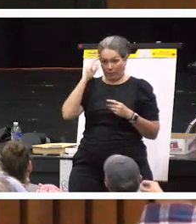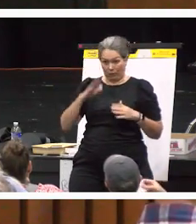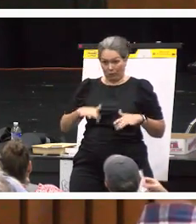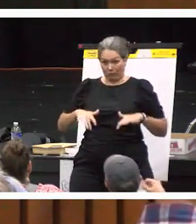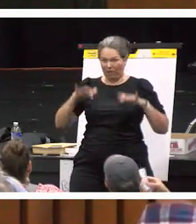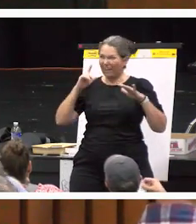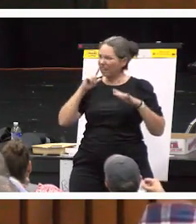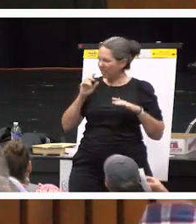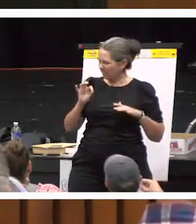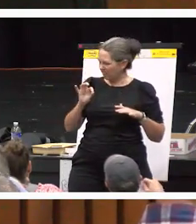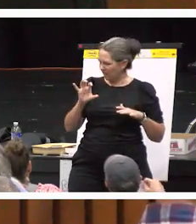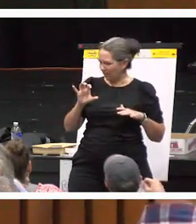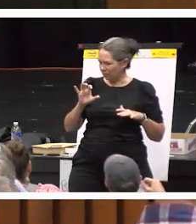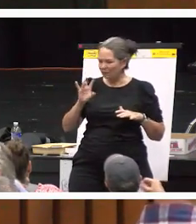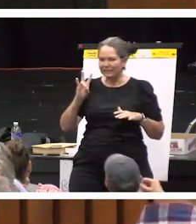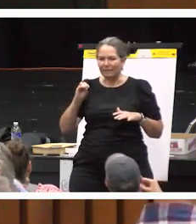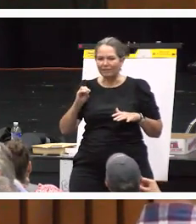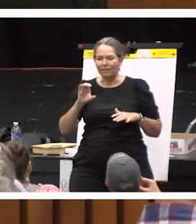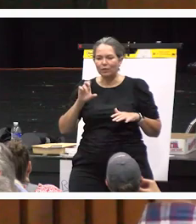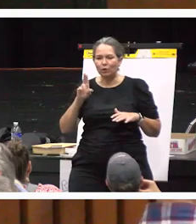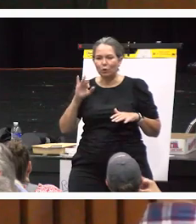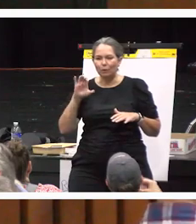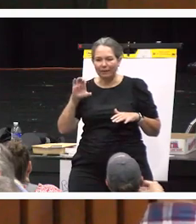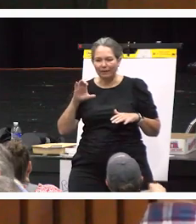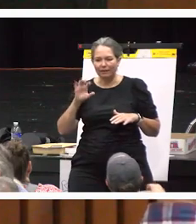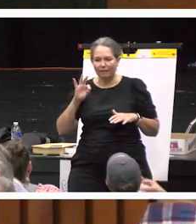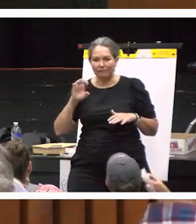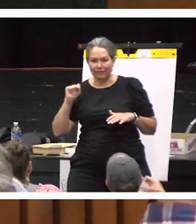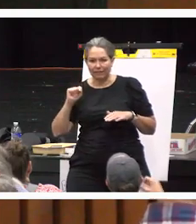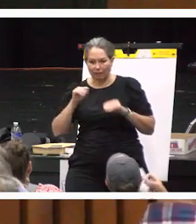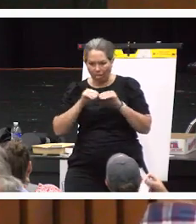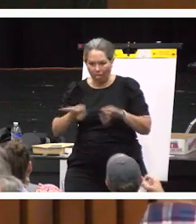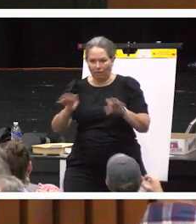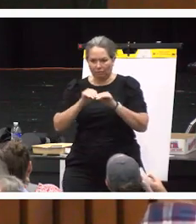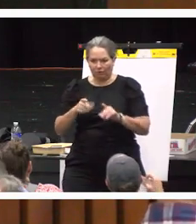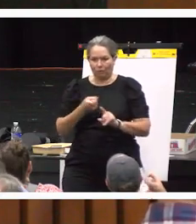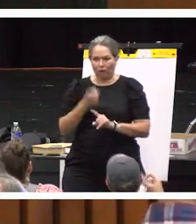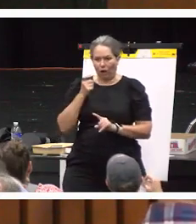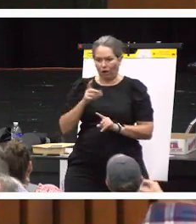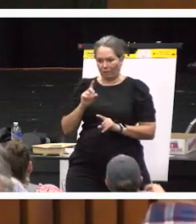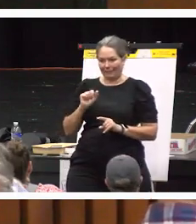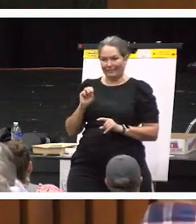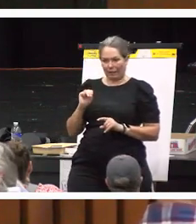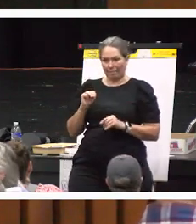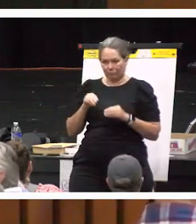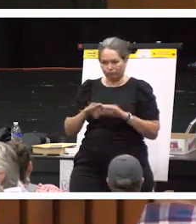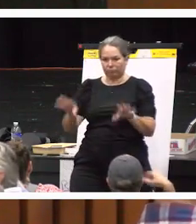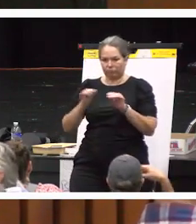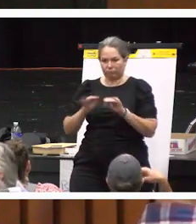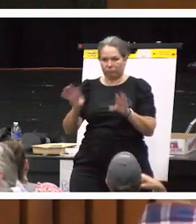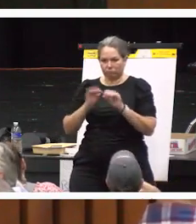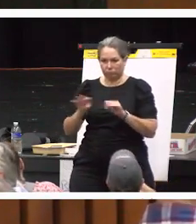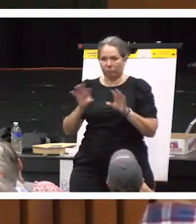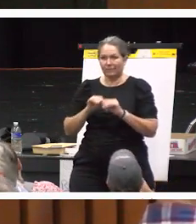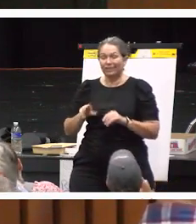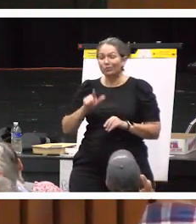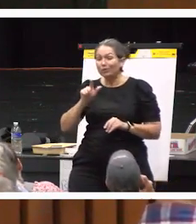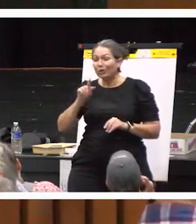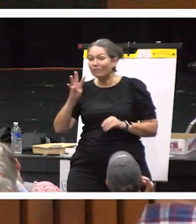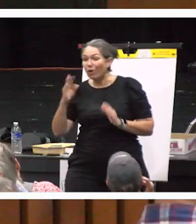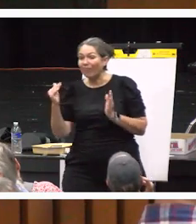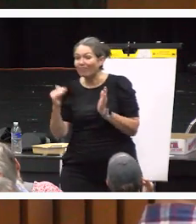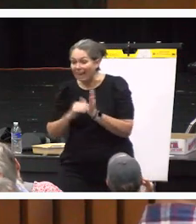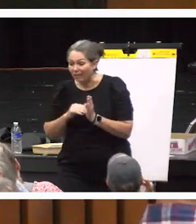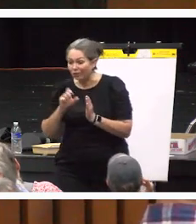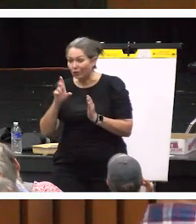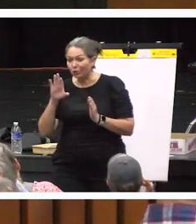there was 970 cubic feet per second being released from the Wrightsville Reservoir. 24,000